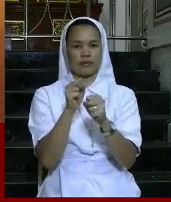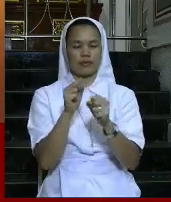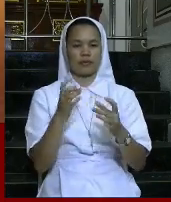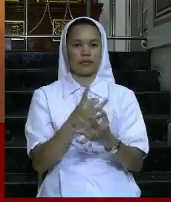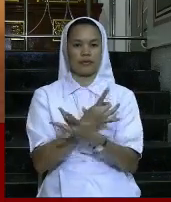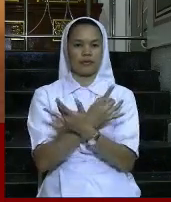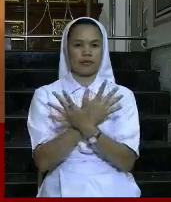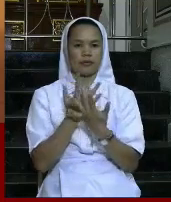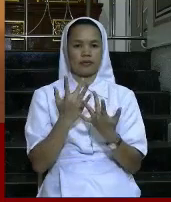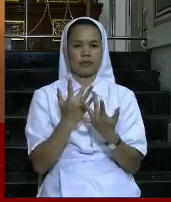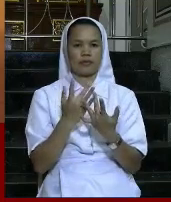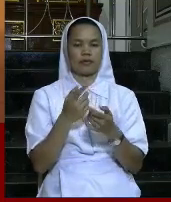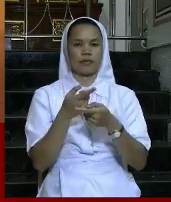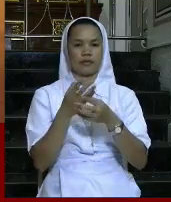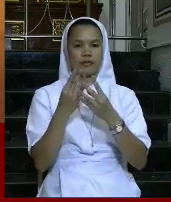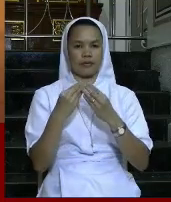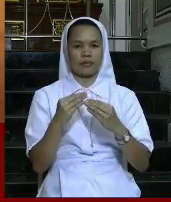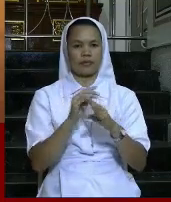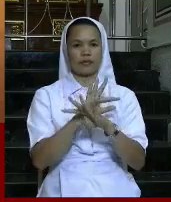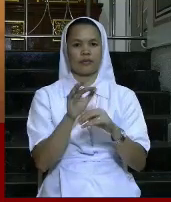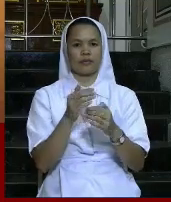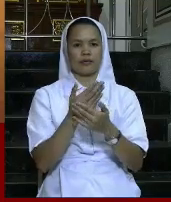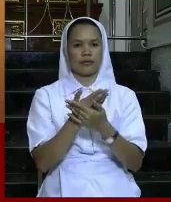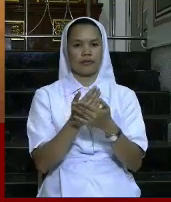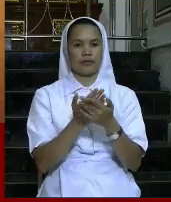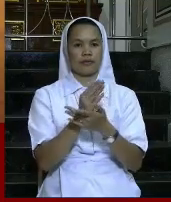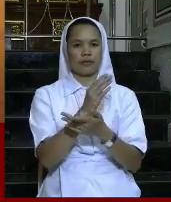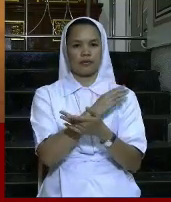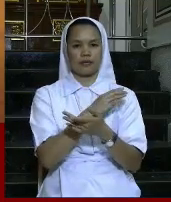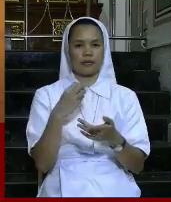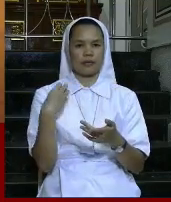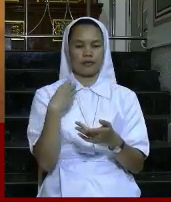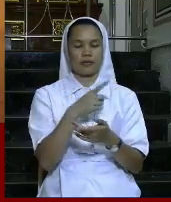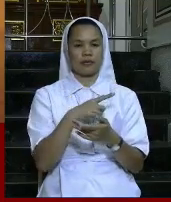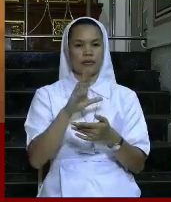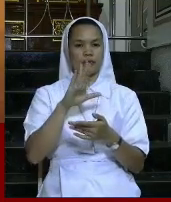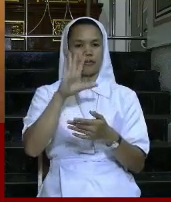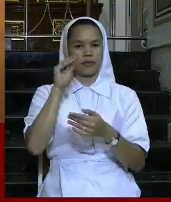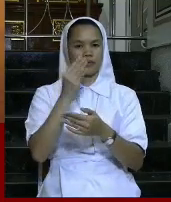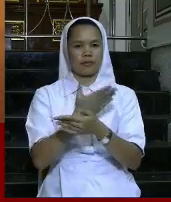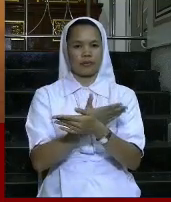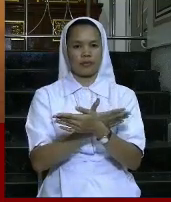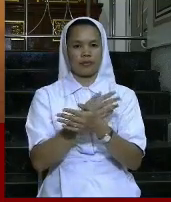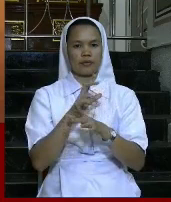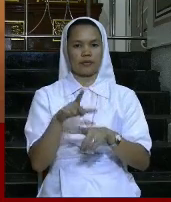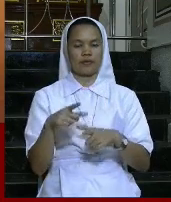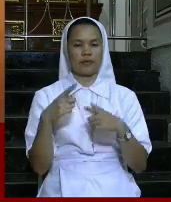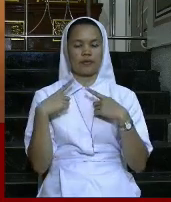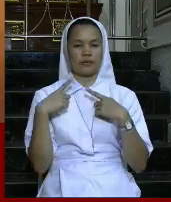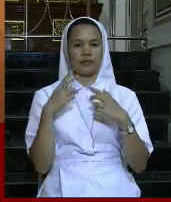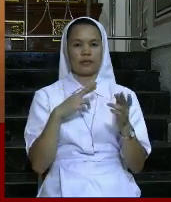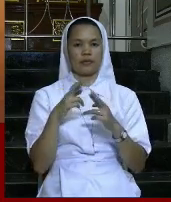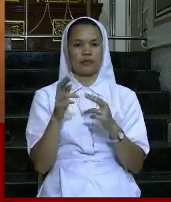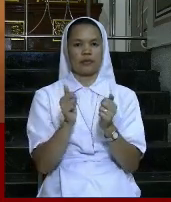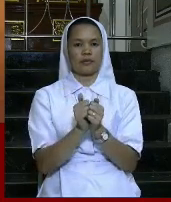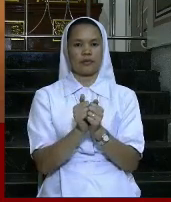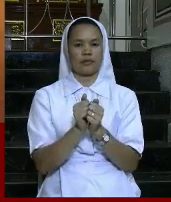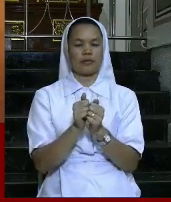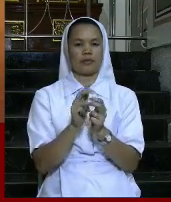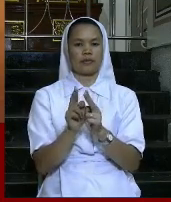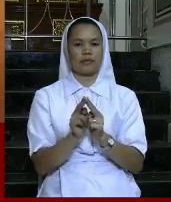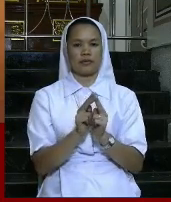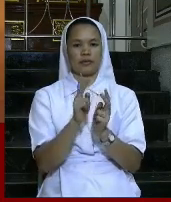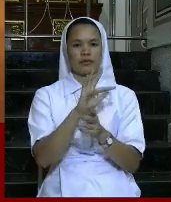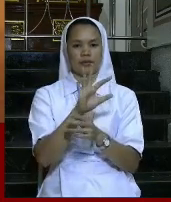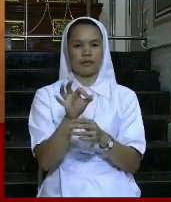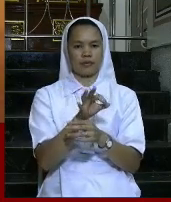fears. Grant all these through our Lord Jesus Christ, your Son, who lives and reigns with you in the